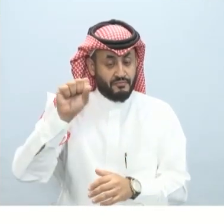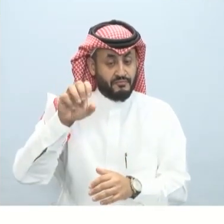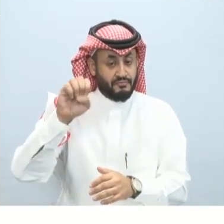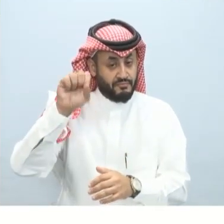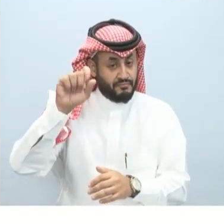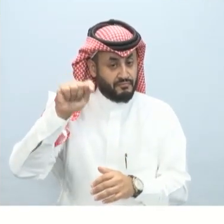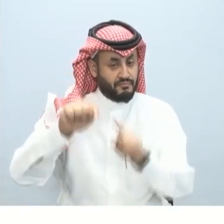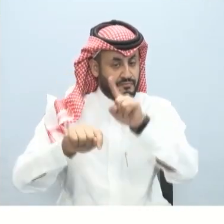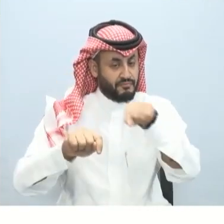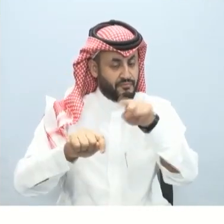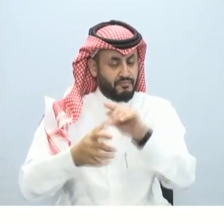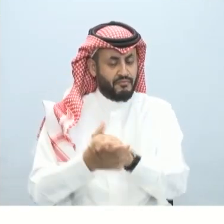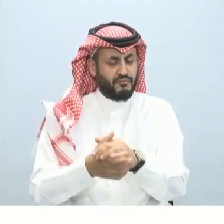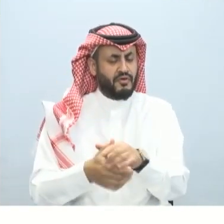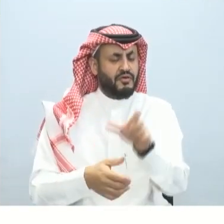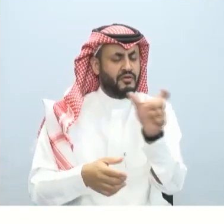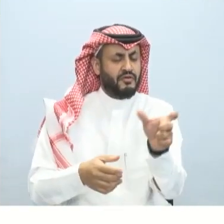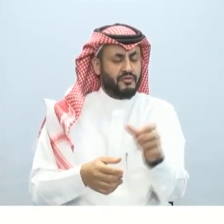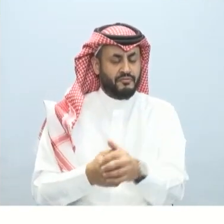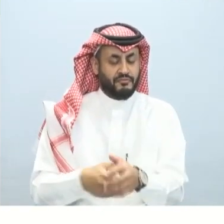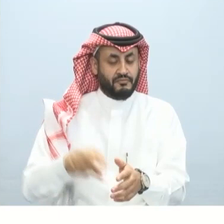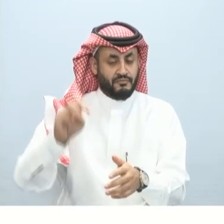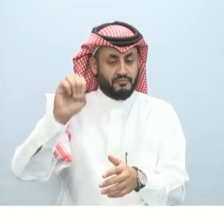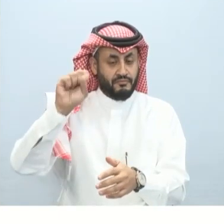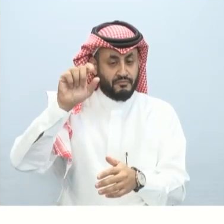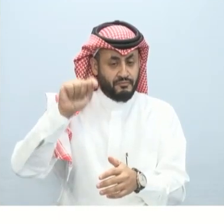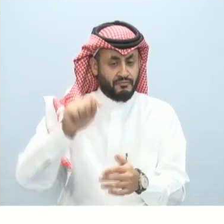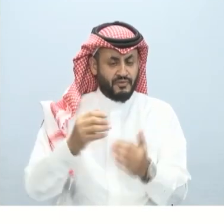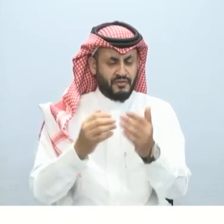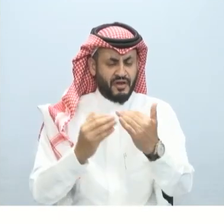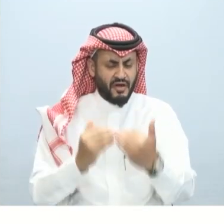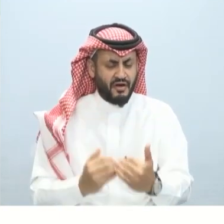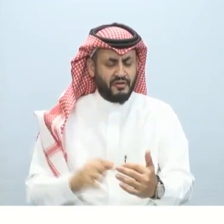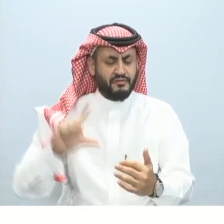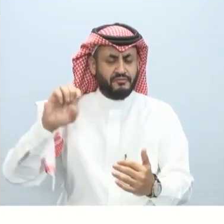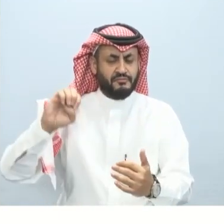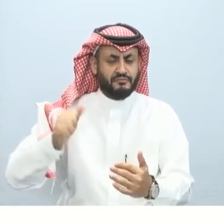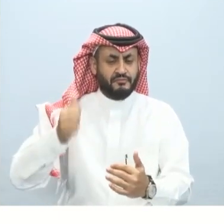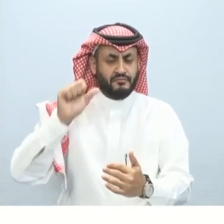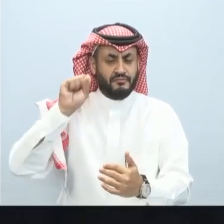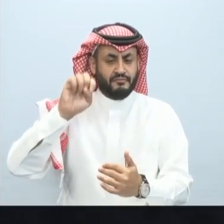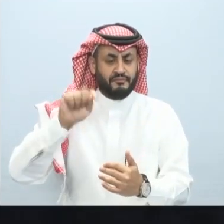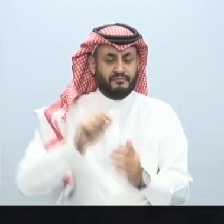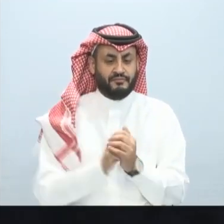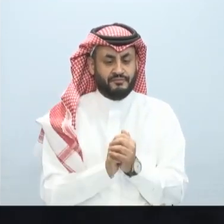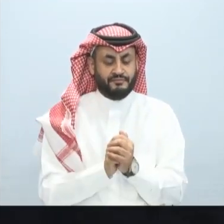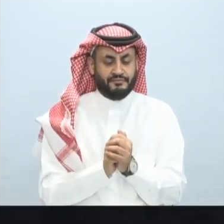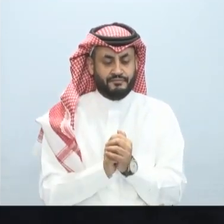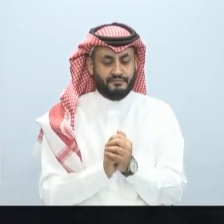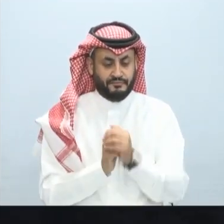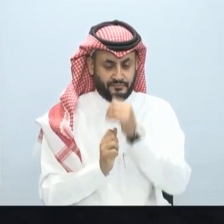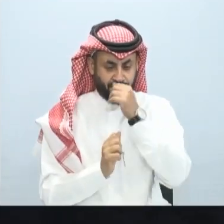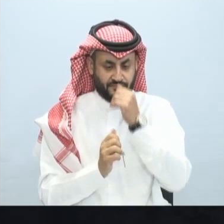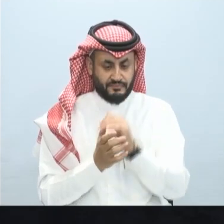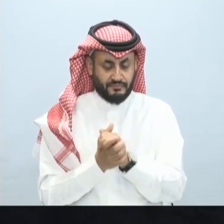to use with the long adjectives most and least. And before it, we have here the. So we